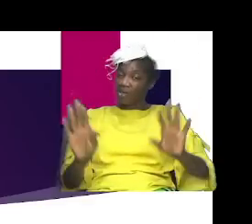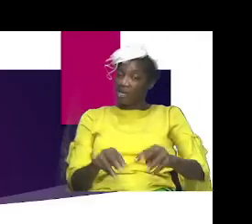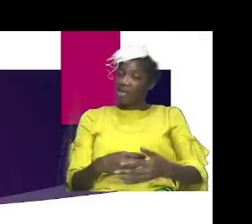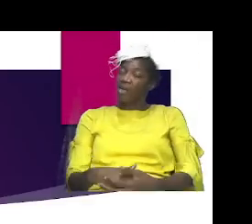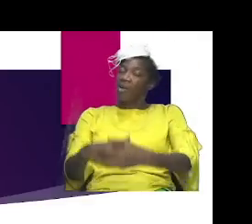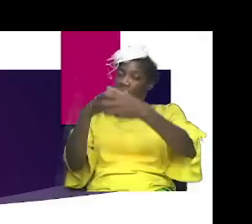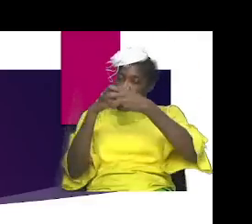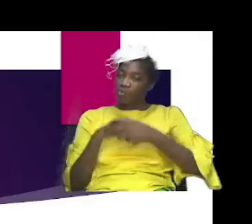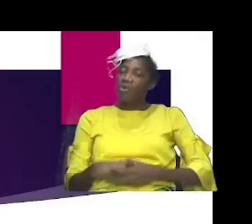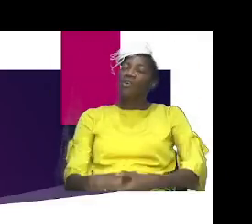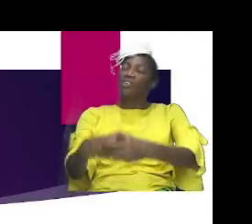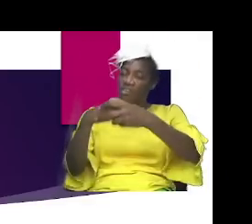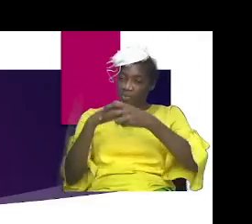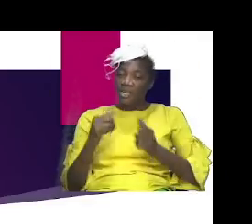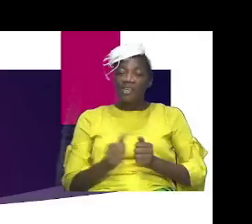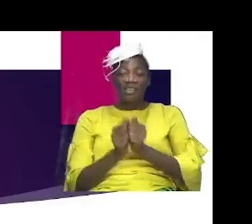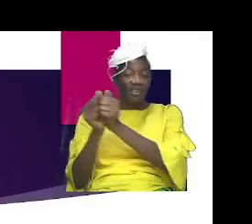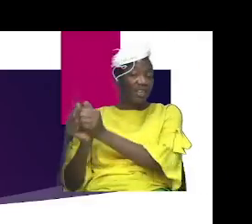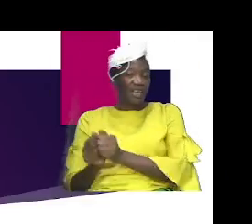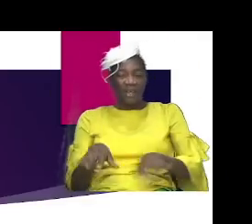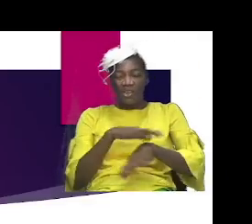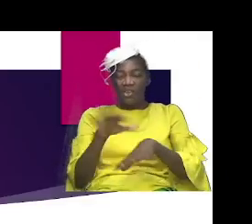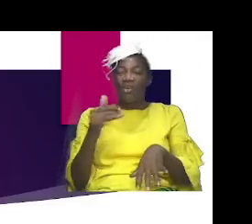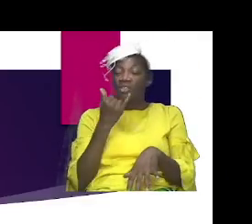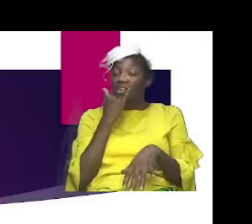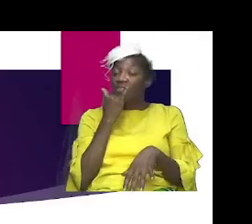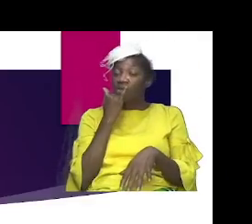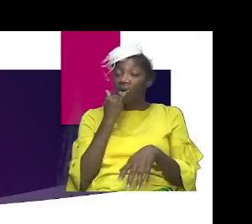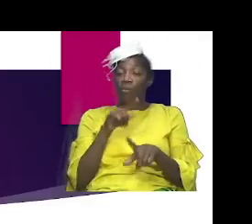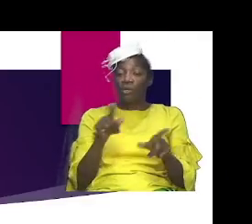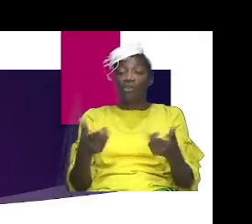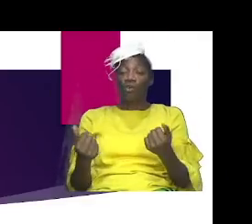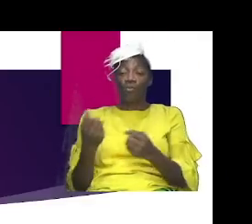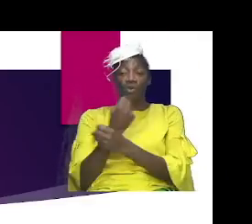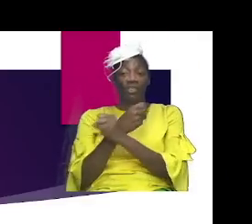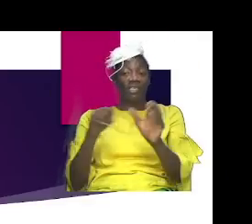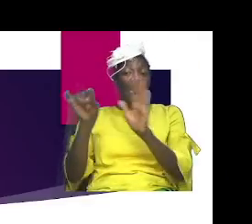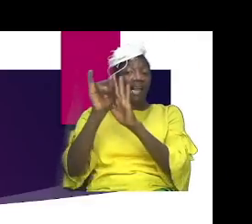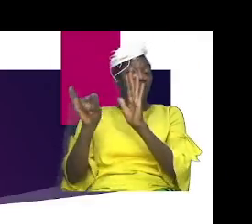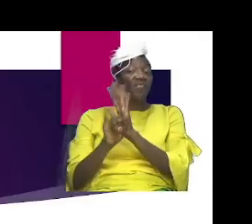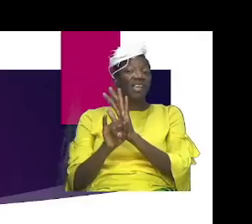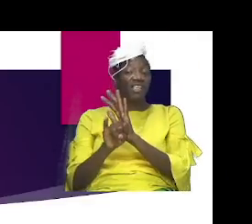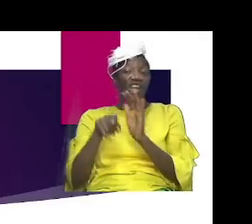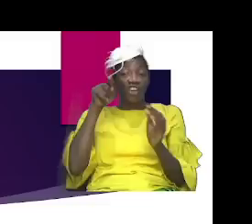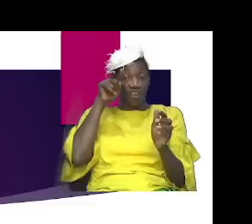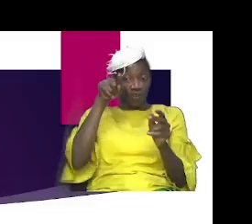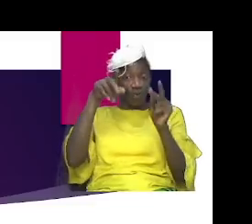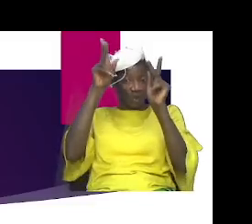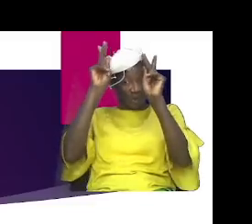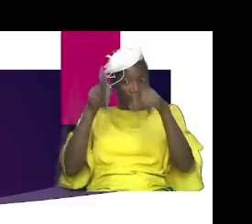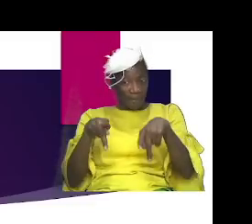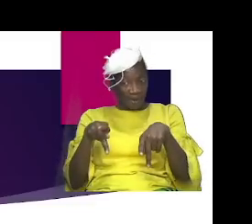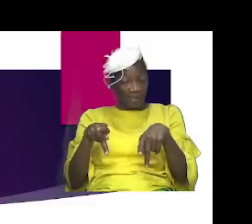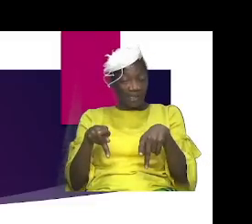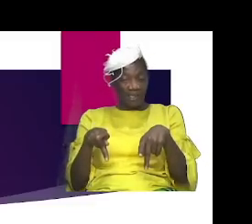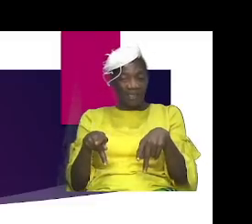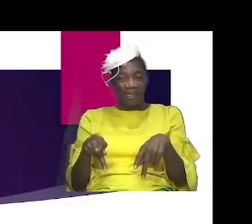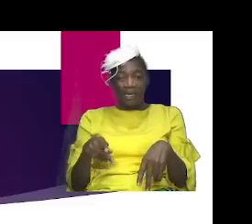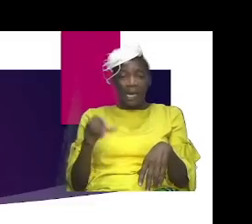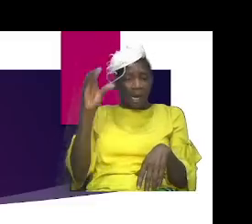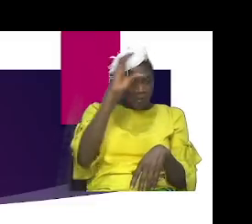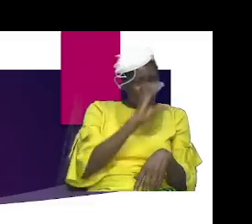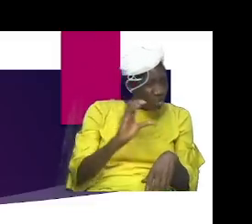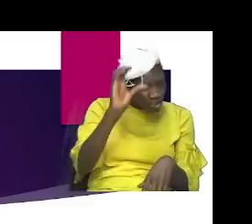and we are corporately worshiping, nothing is wrong with that. But when it came to salvation, you as an individual had to seek